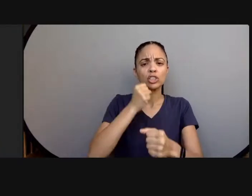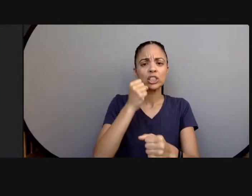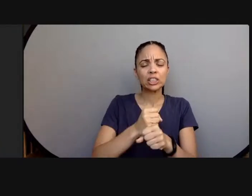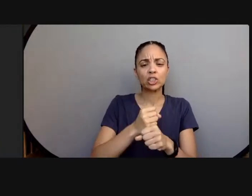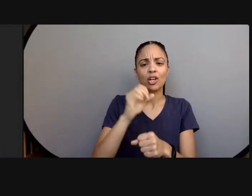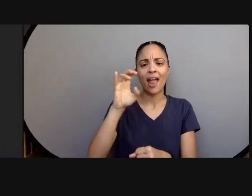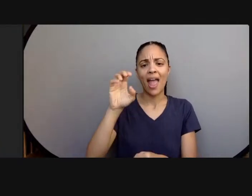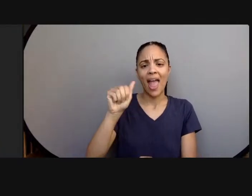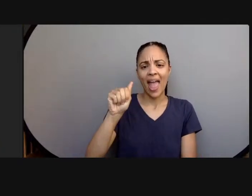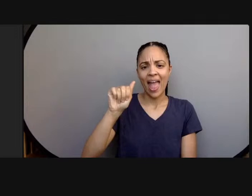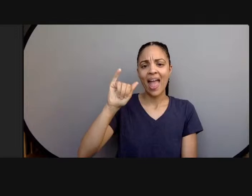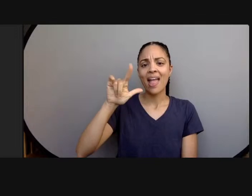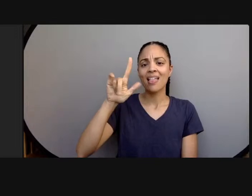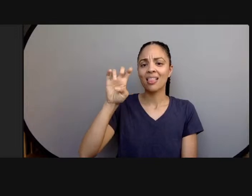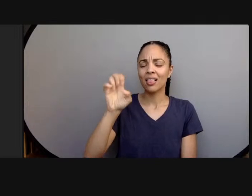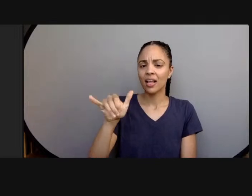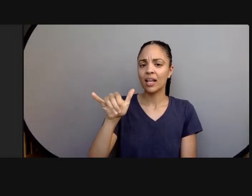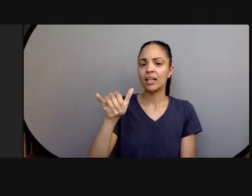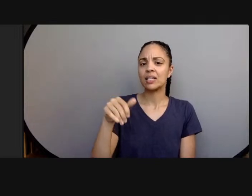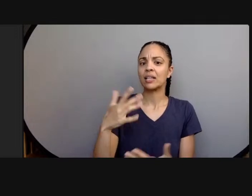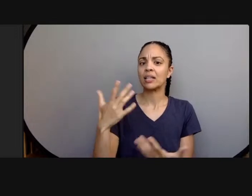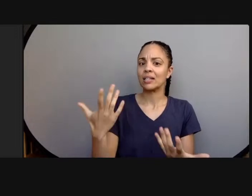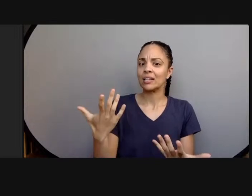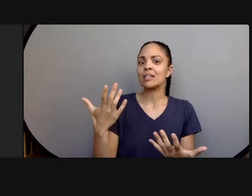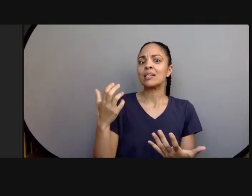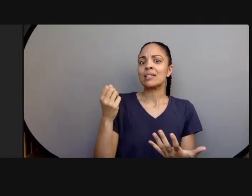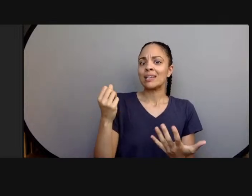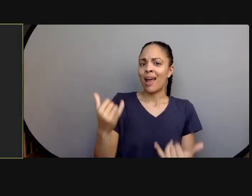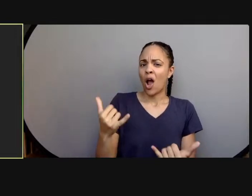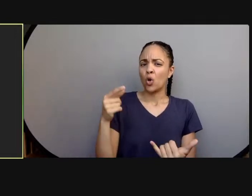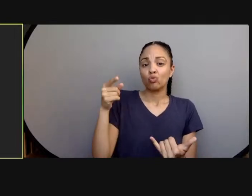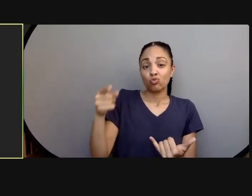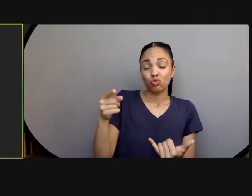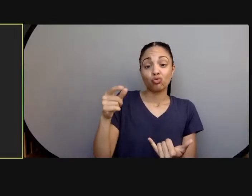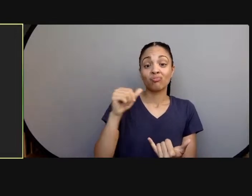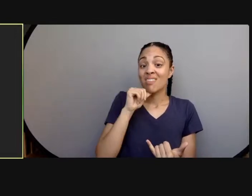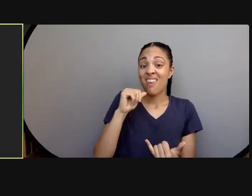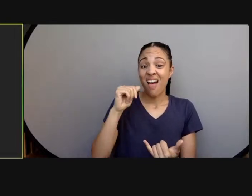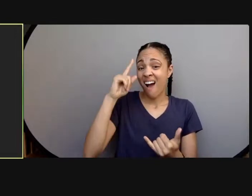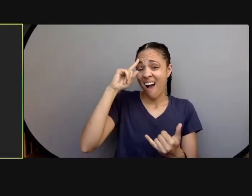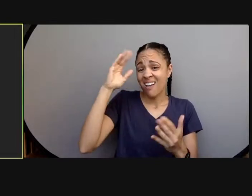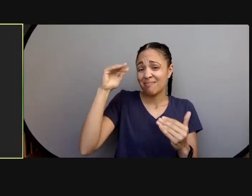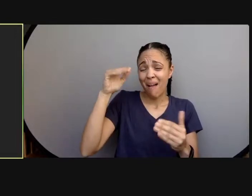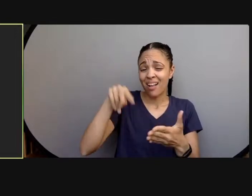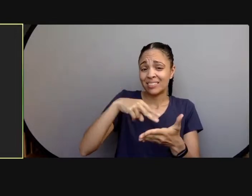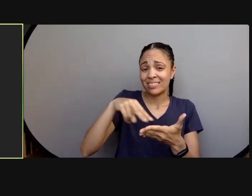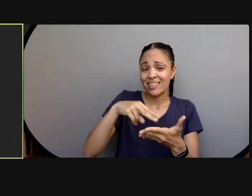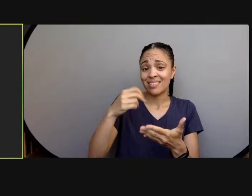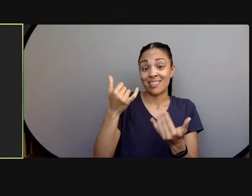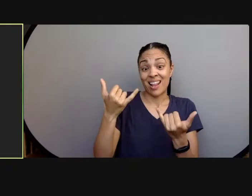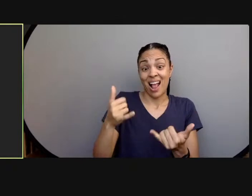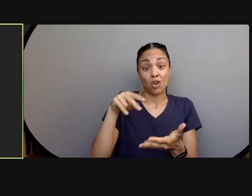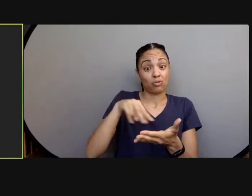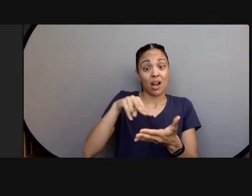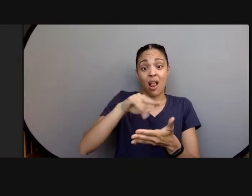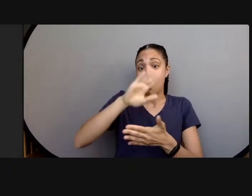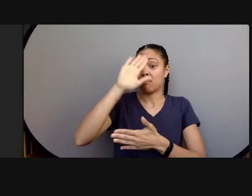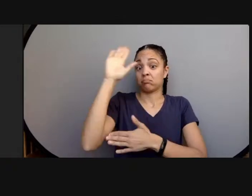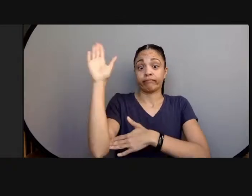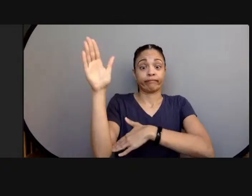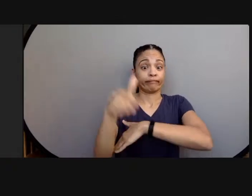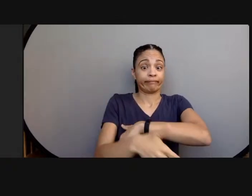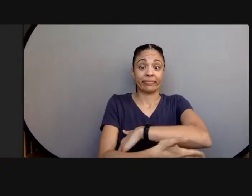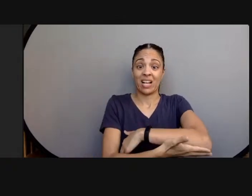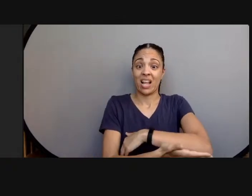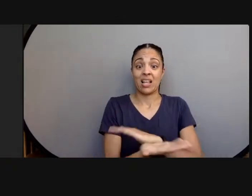it wasn't going to be dance. And now you're in classes all day. Your eyes just all day opened